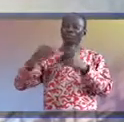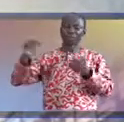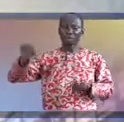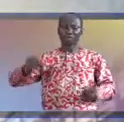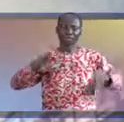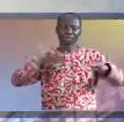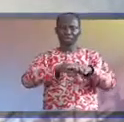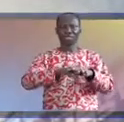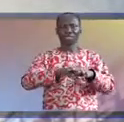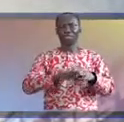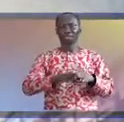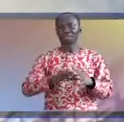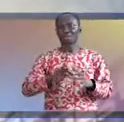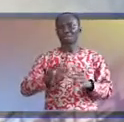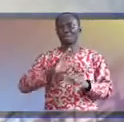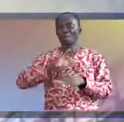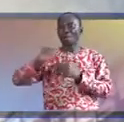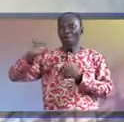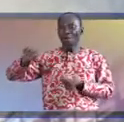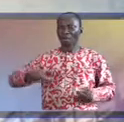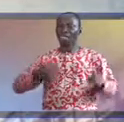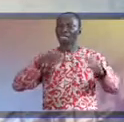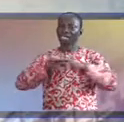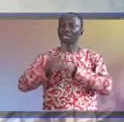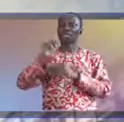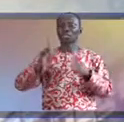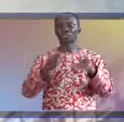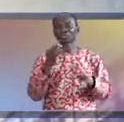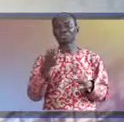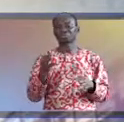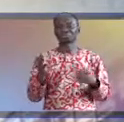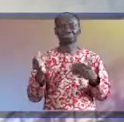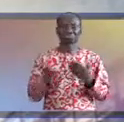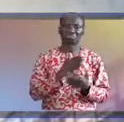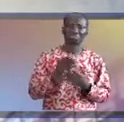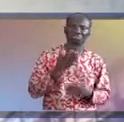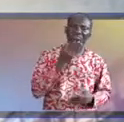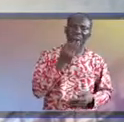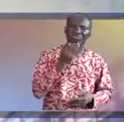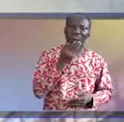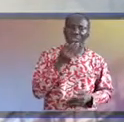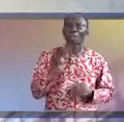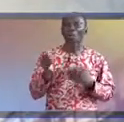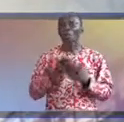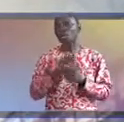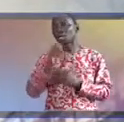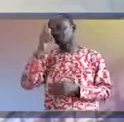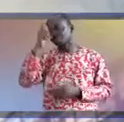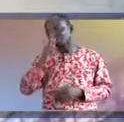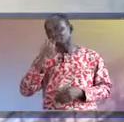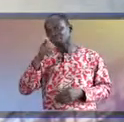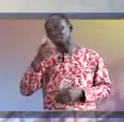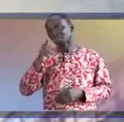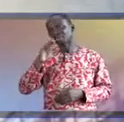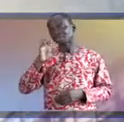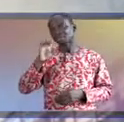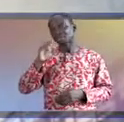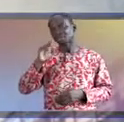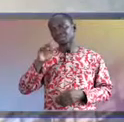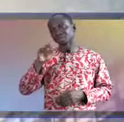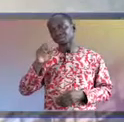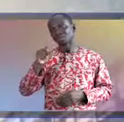I su, according to Pedia Bakumu. Say, ye Jew fool. Say, ye I'm a memo fool. Say, ye Mkuao.